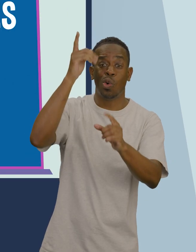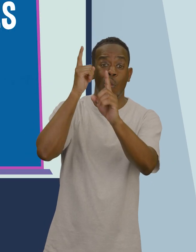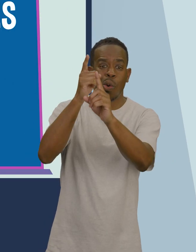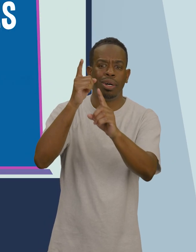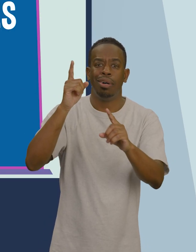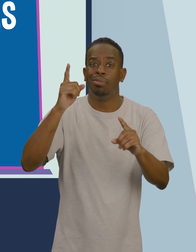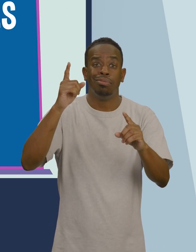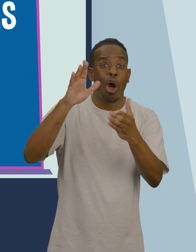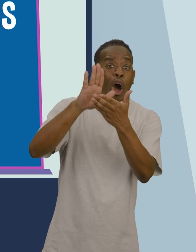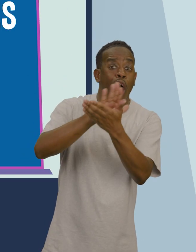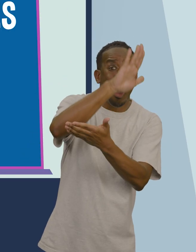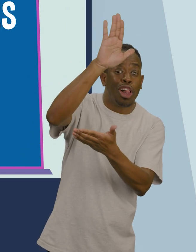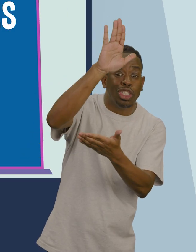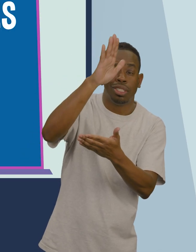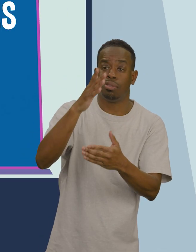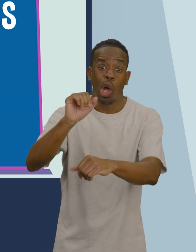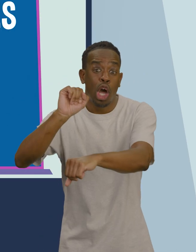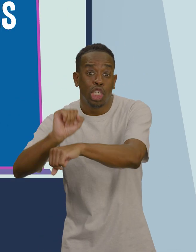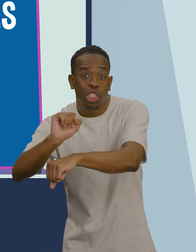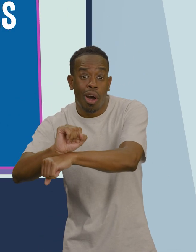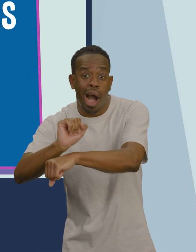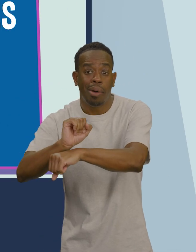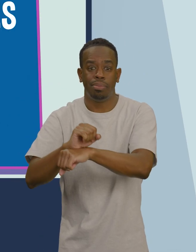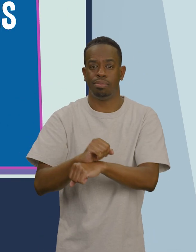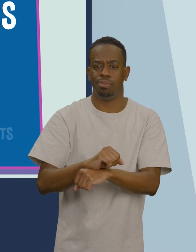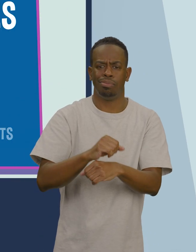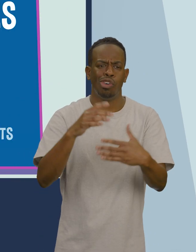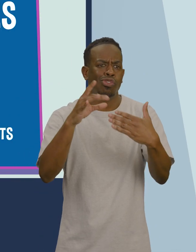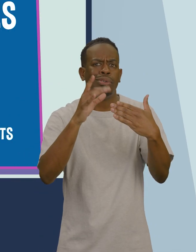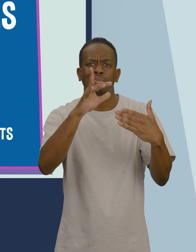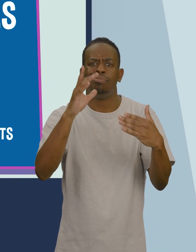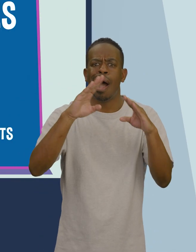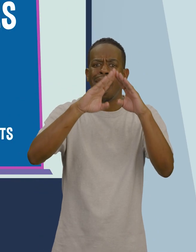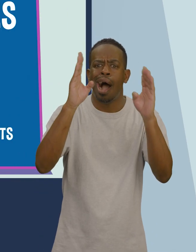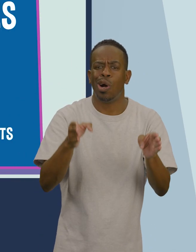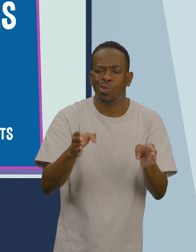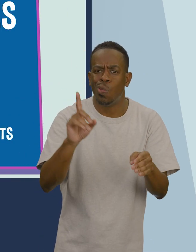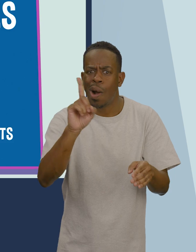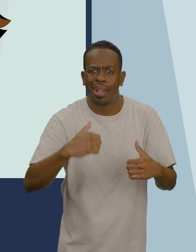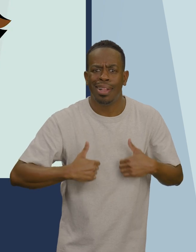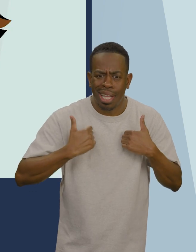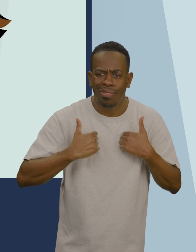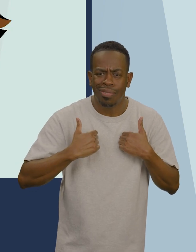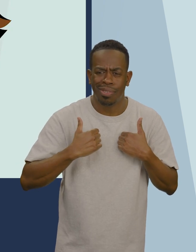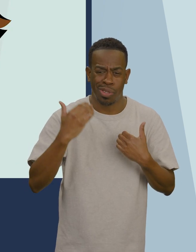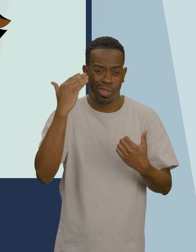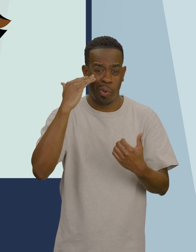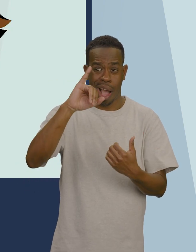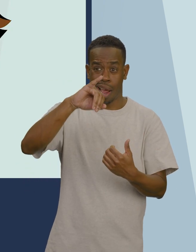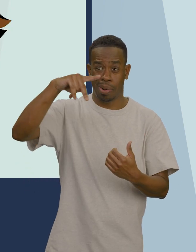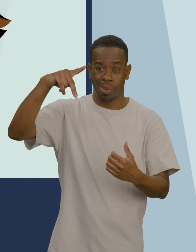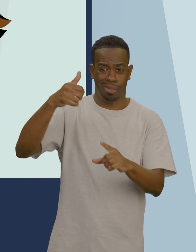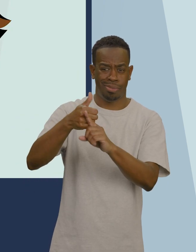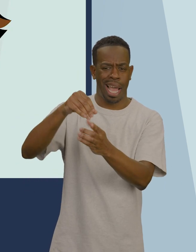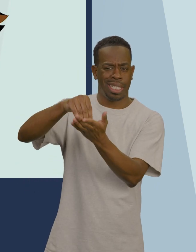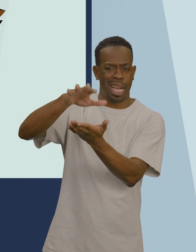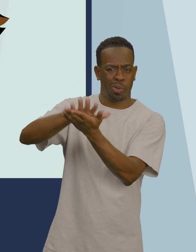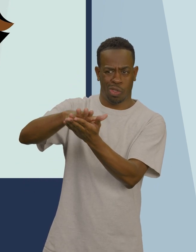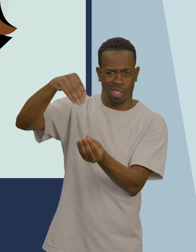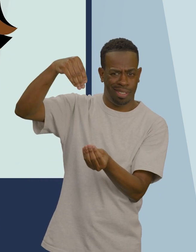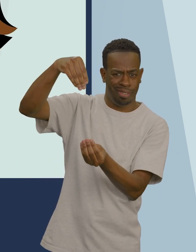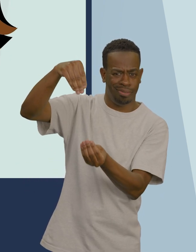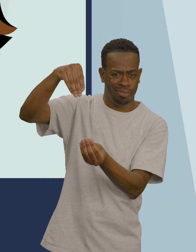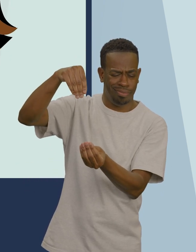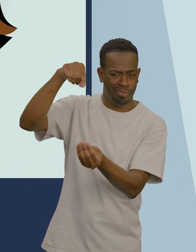such as continuing with higher education, finding employment, and in making choices about living arrangements. As you can probably tell, the IPP